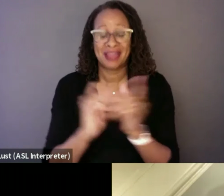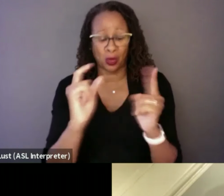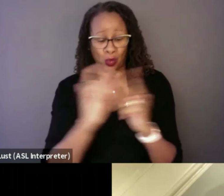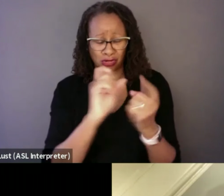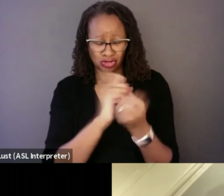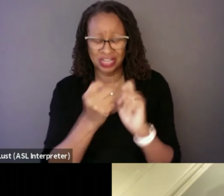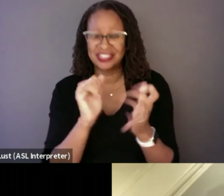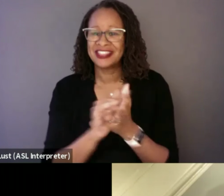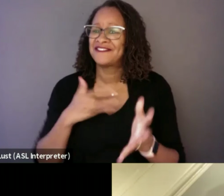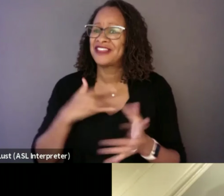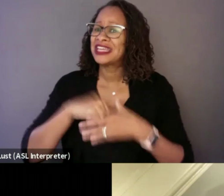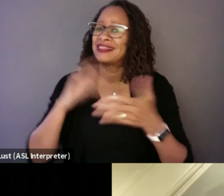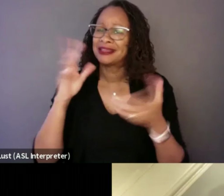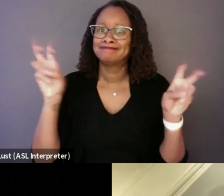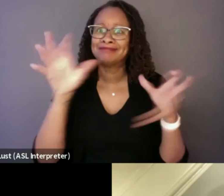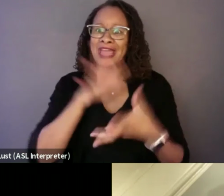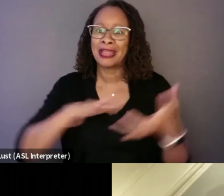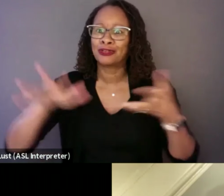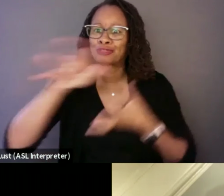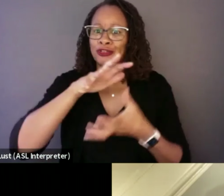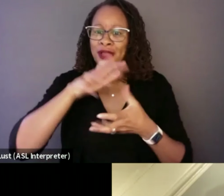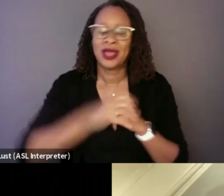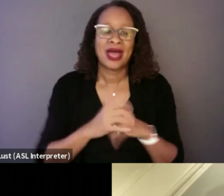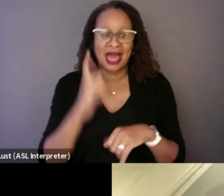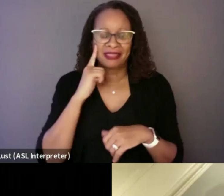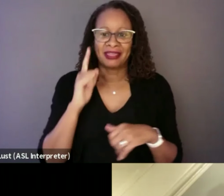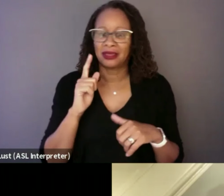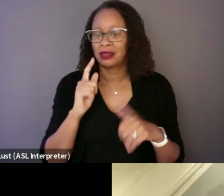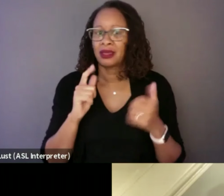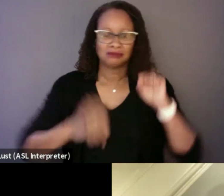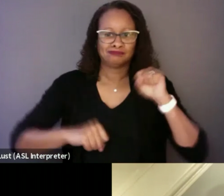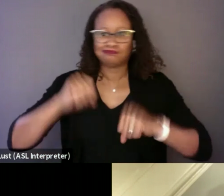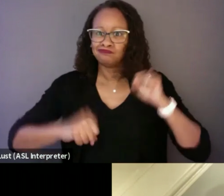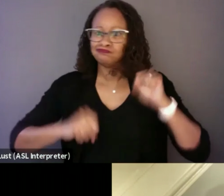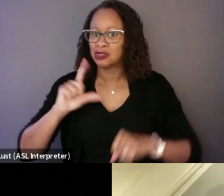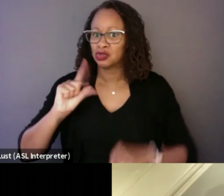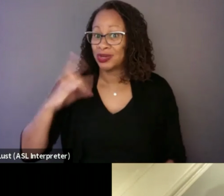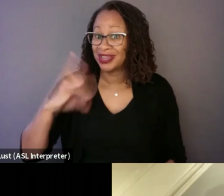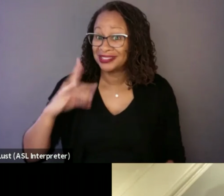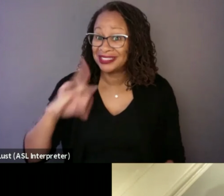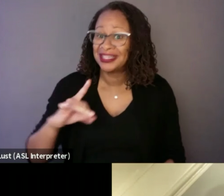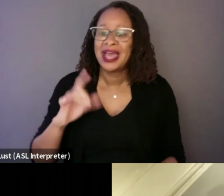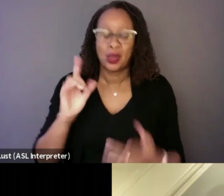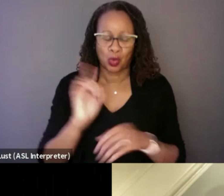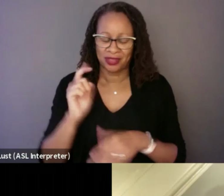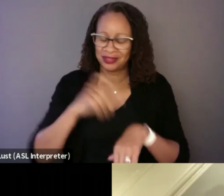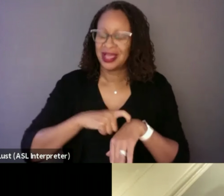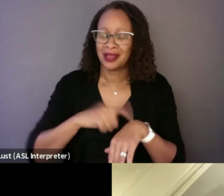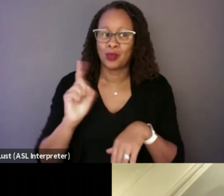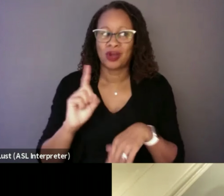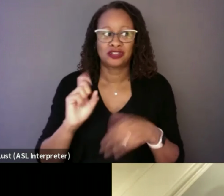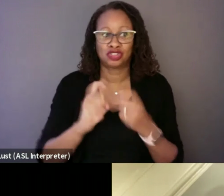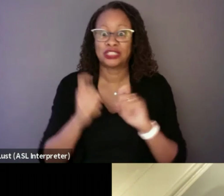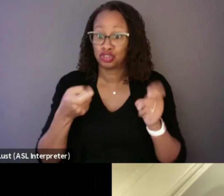hoping that the last election in 2018 was the time where change would happen. It